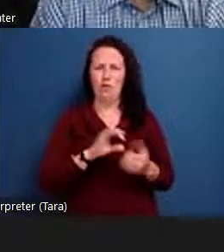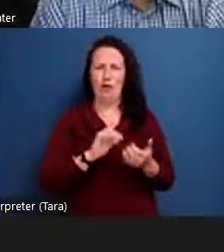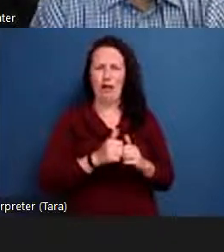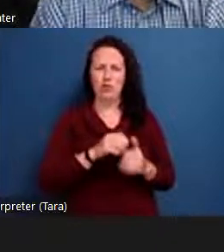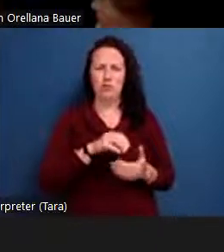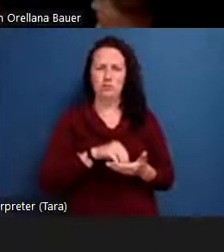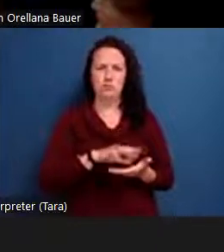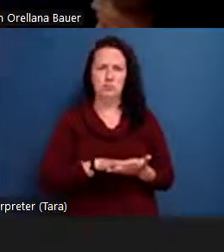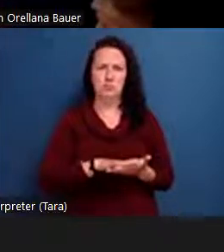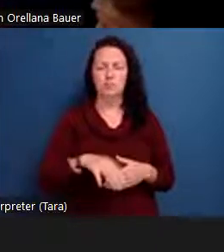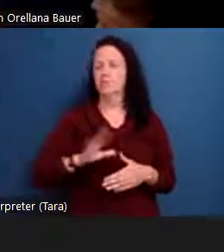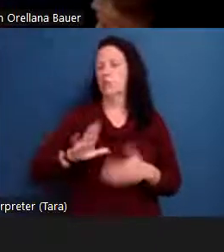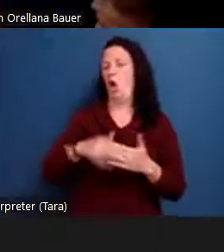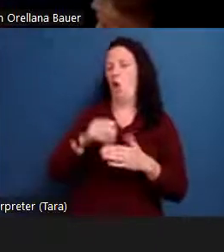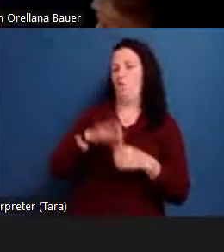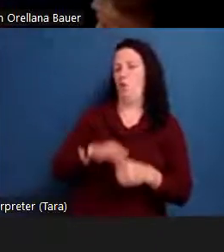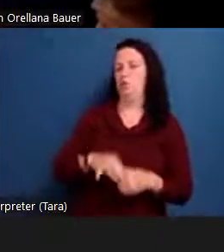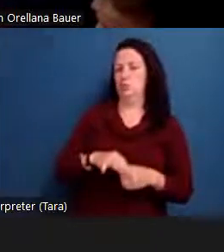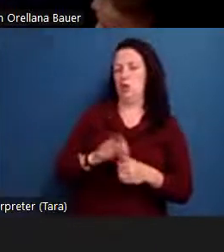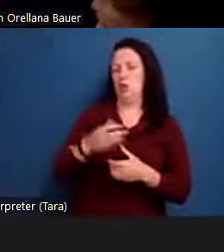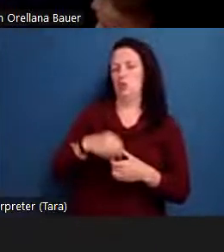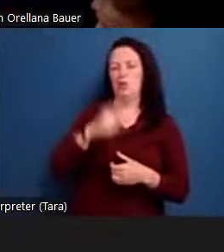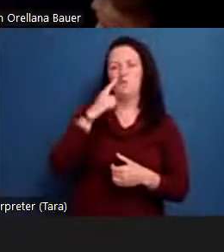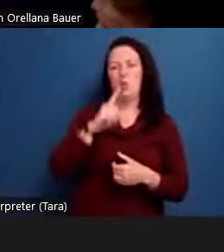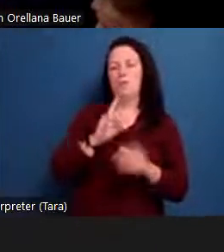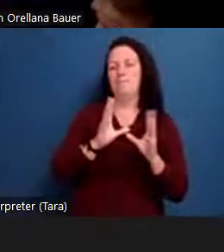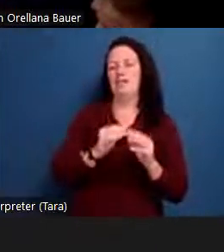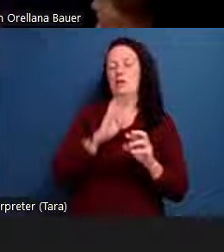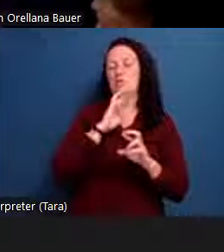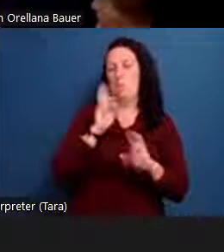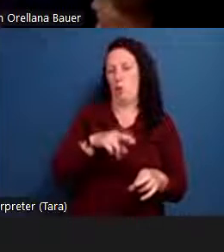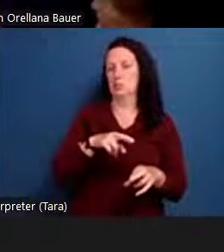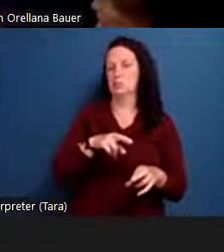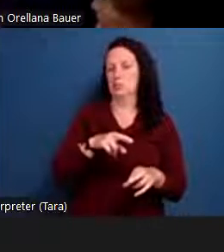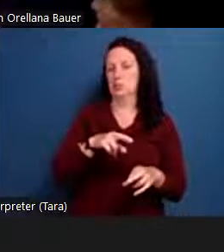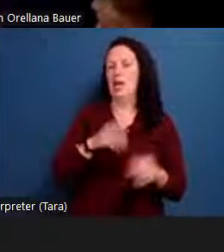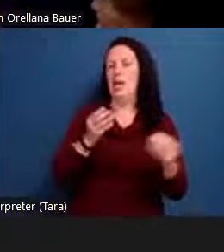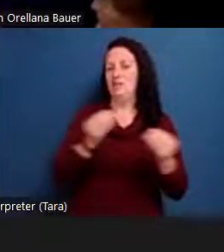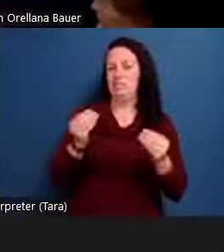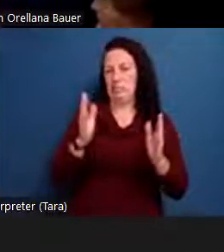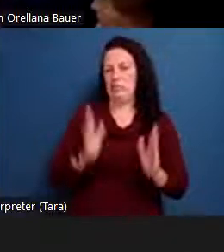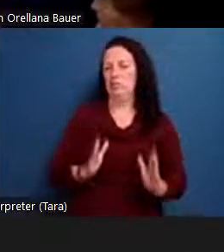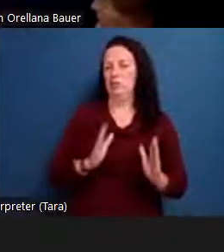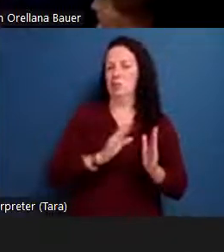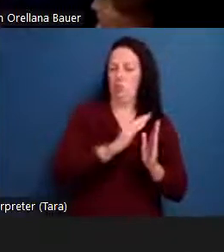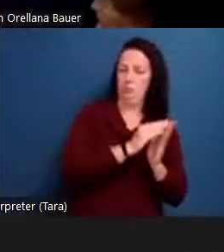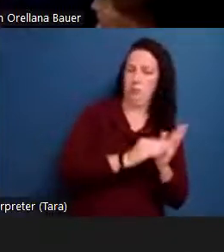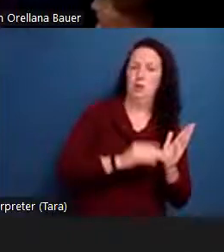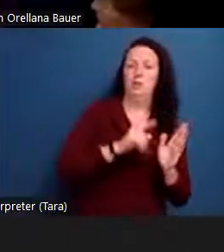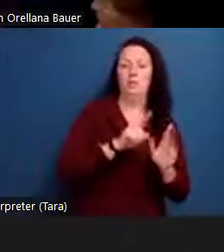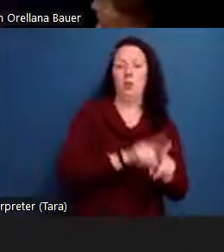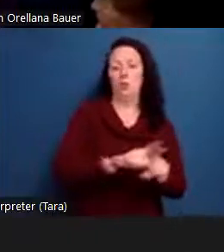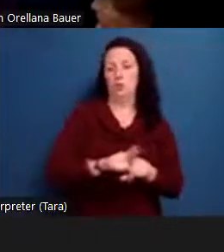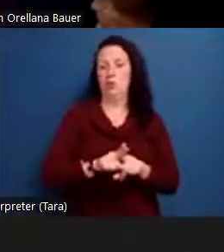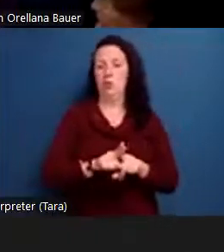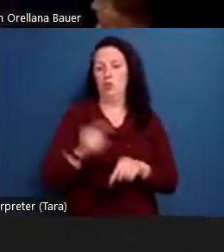Votes are recorded in the meeting report, and they'll be tracked by facilitators as well as co-chairs. What meeting